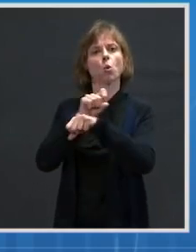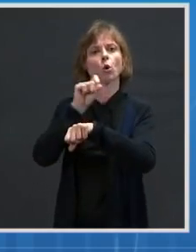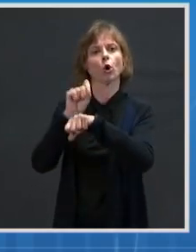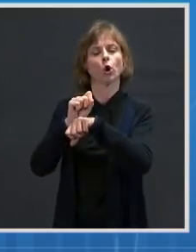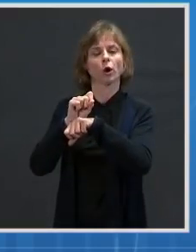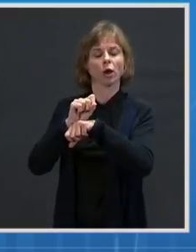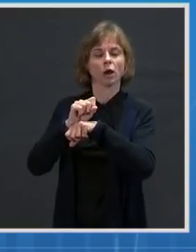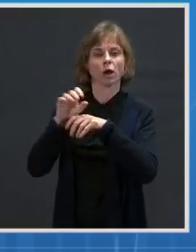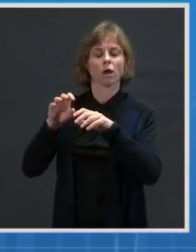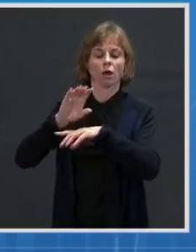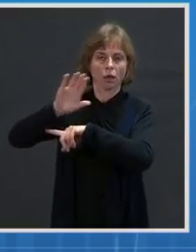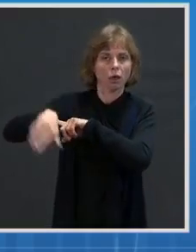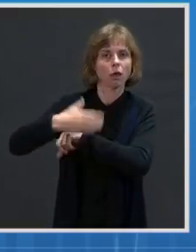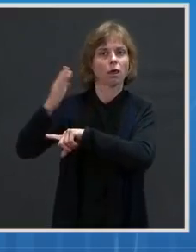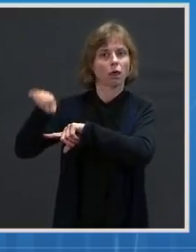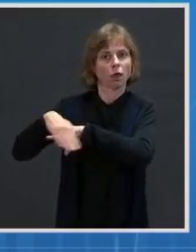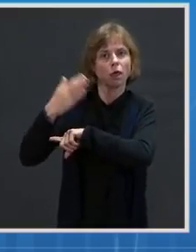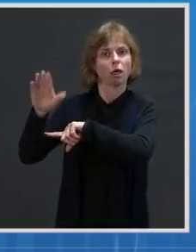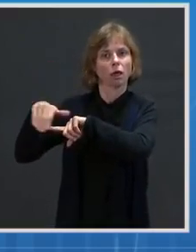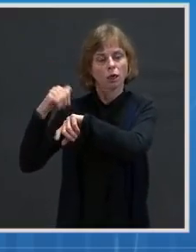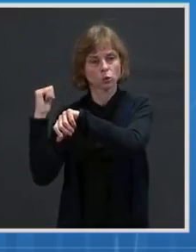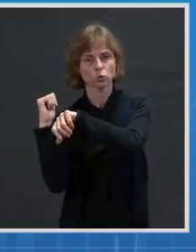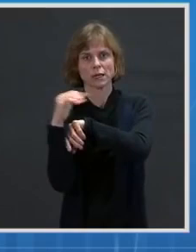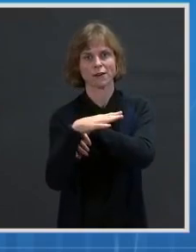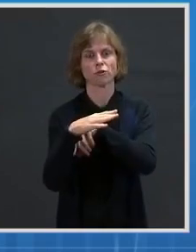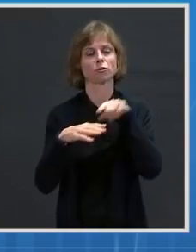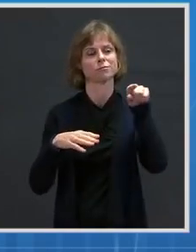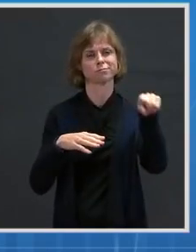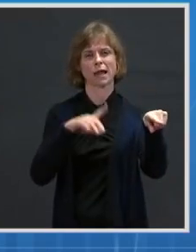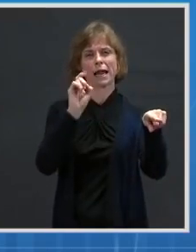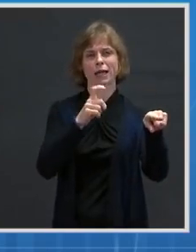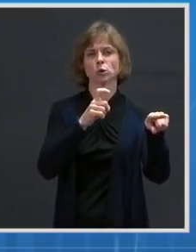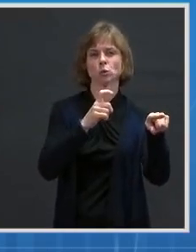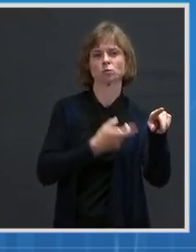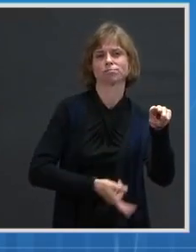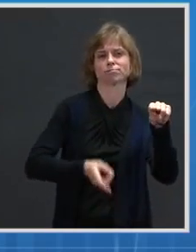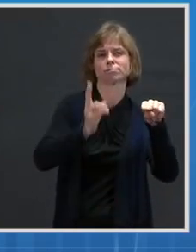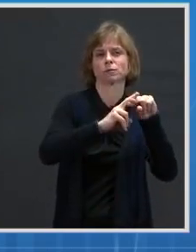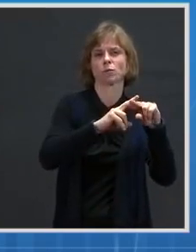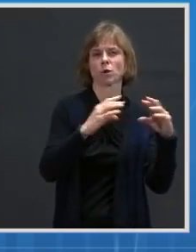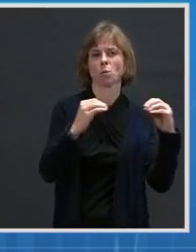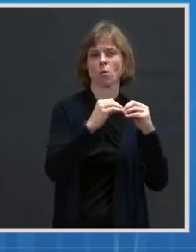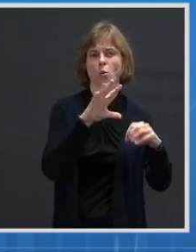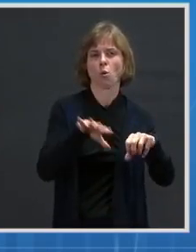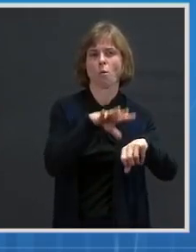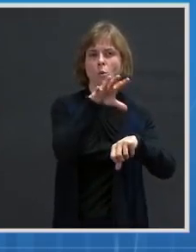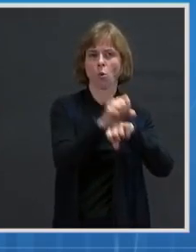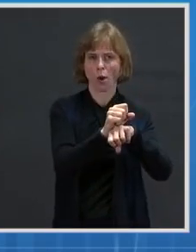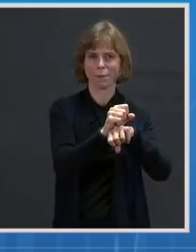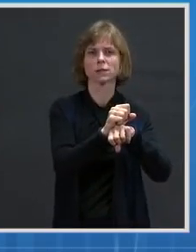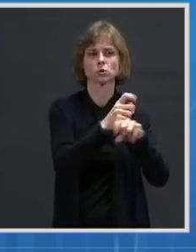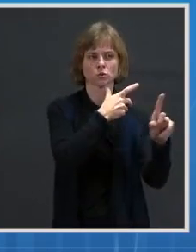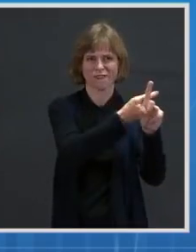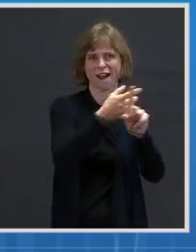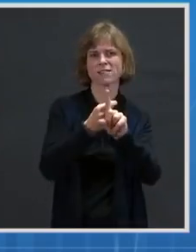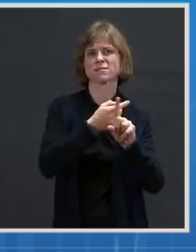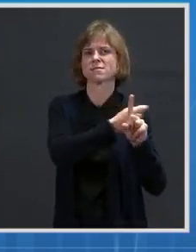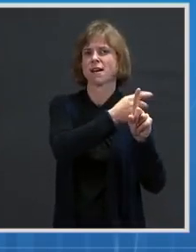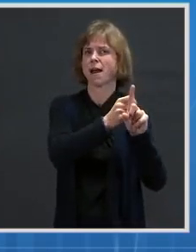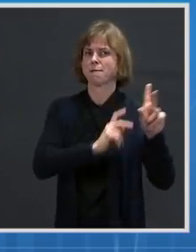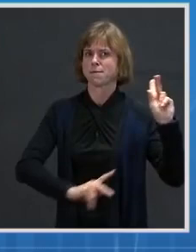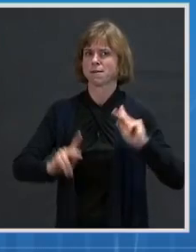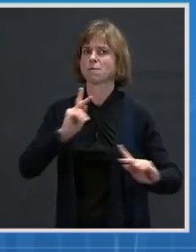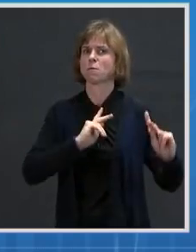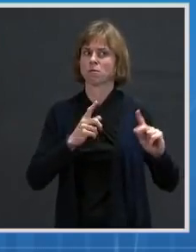to catch up on deliveries by scheduling more appointments to vaccinate the anxious public as quickly